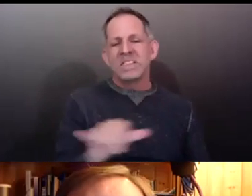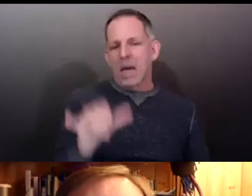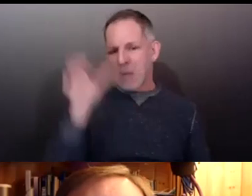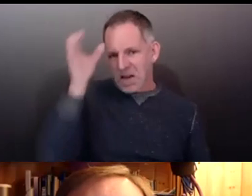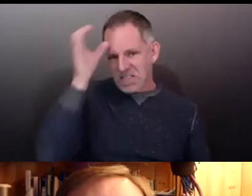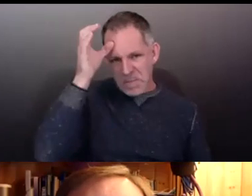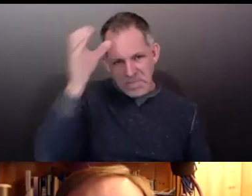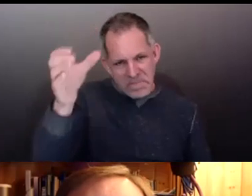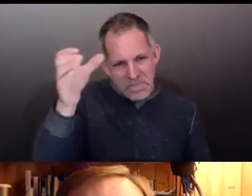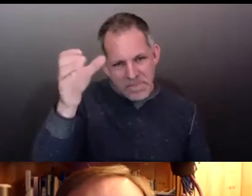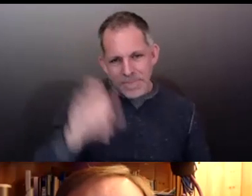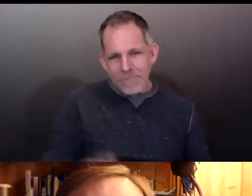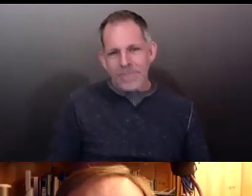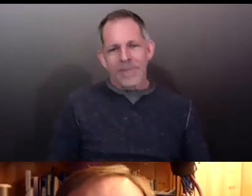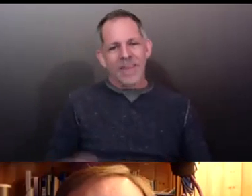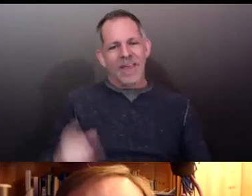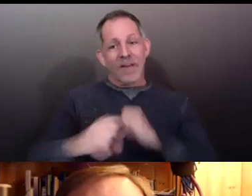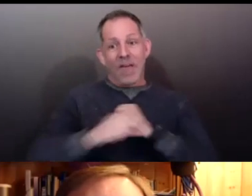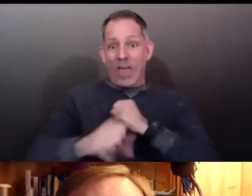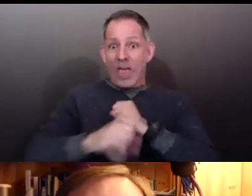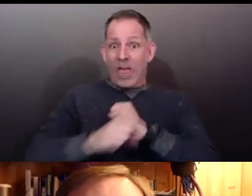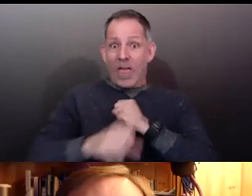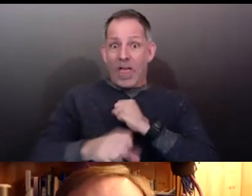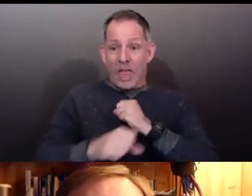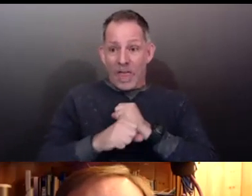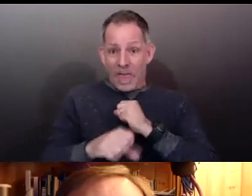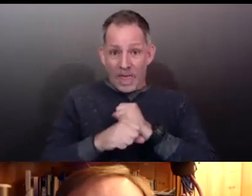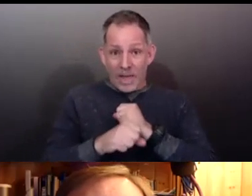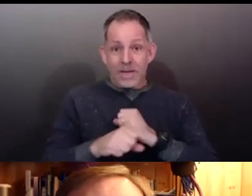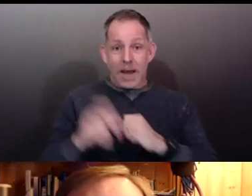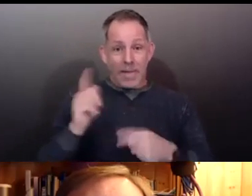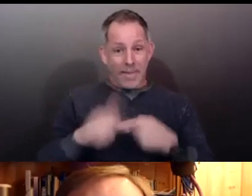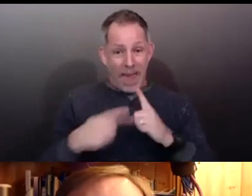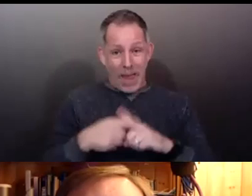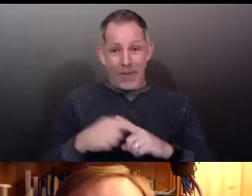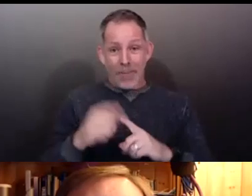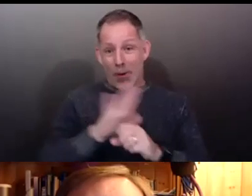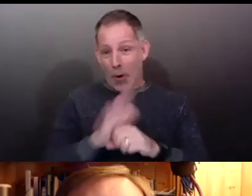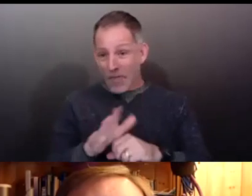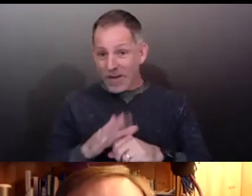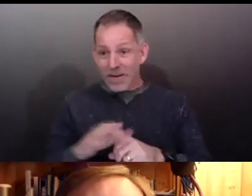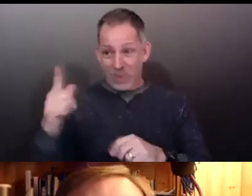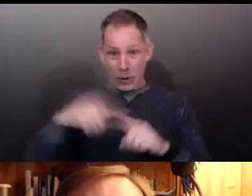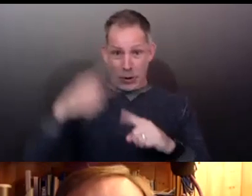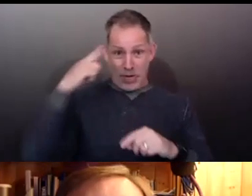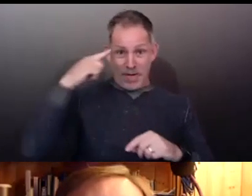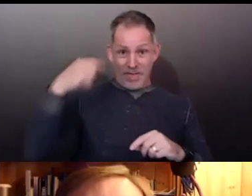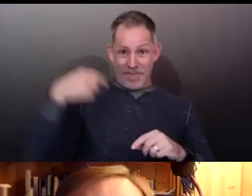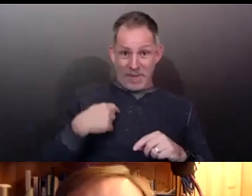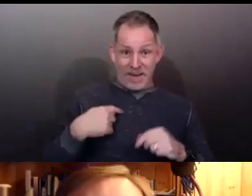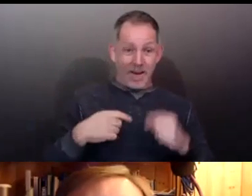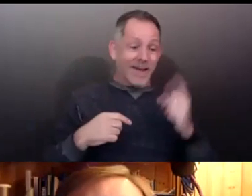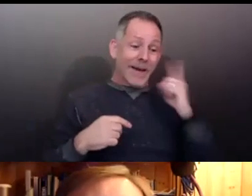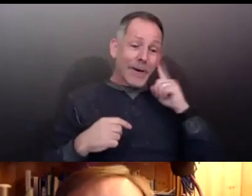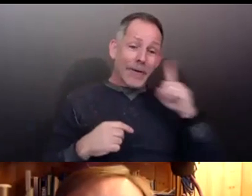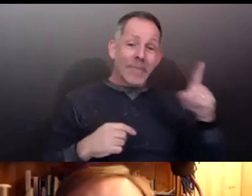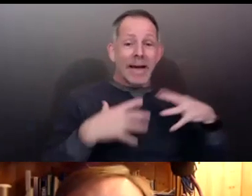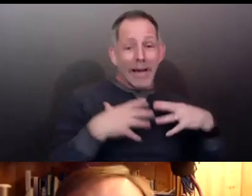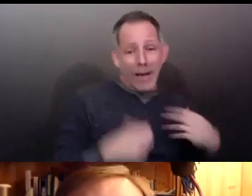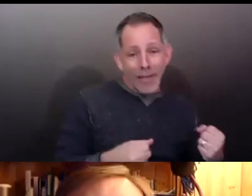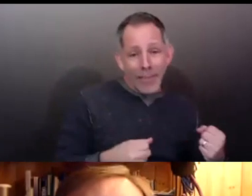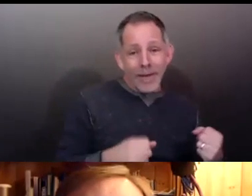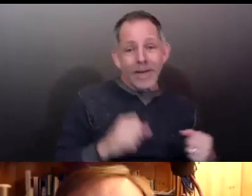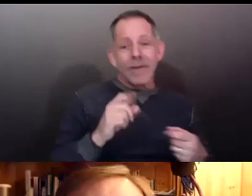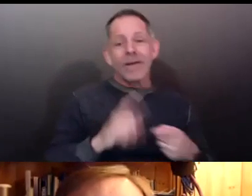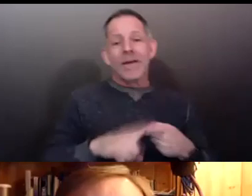they hear it from you, not just from me at the health district or, you know, the Executive Summers, you know, the usual people